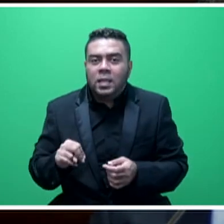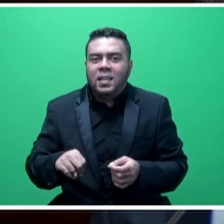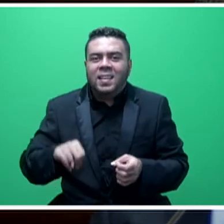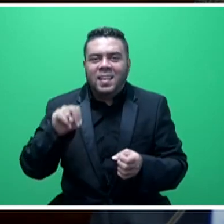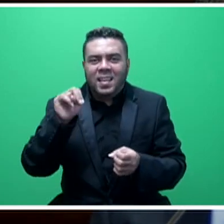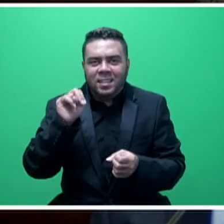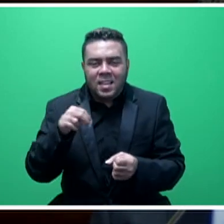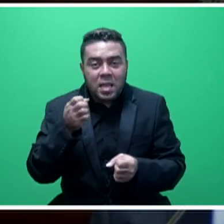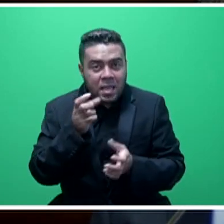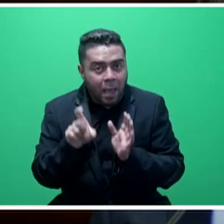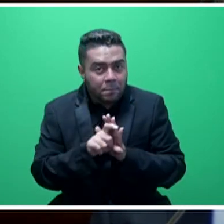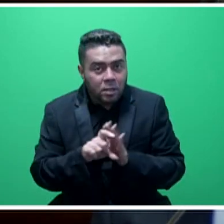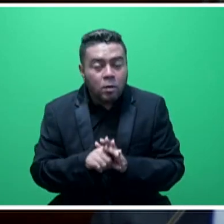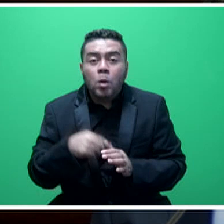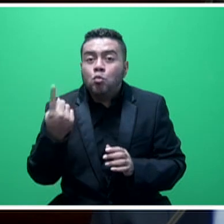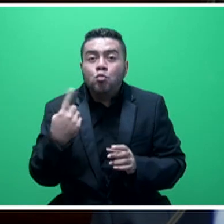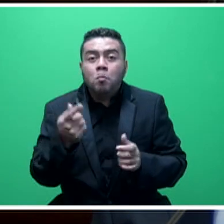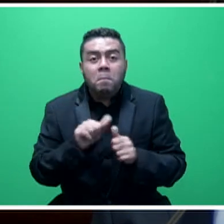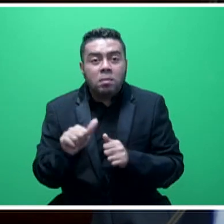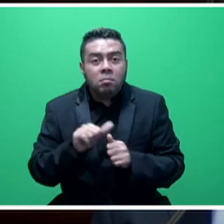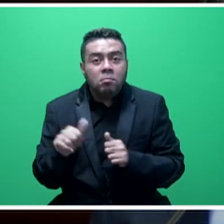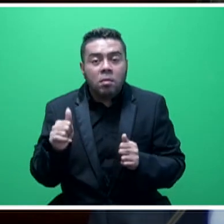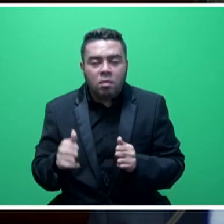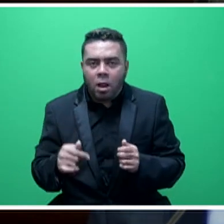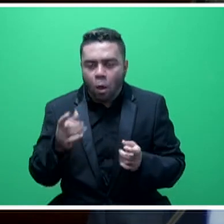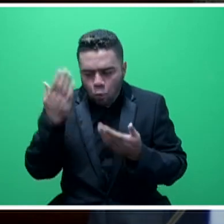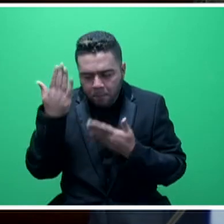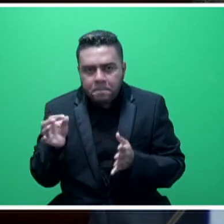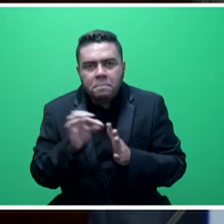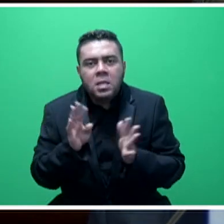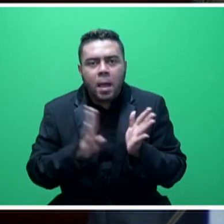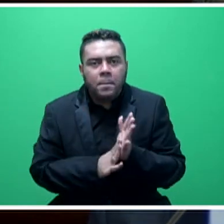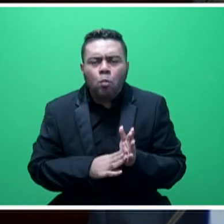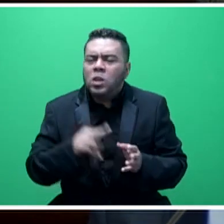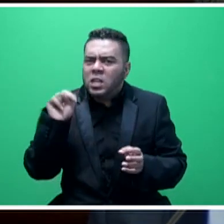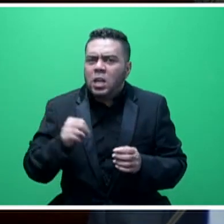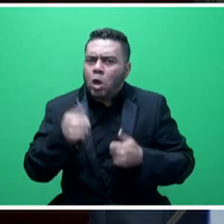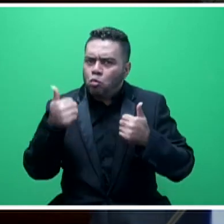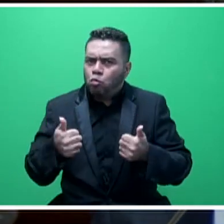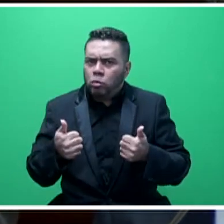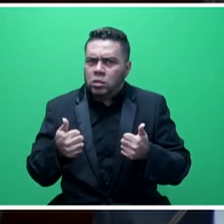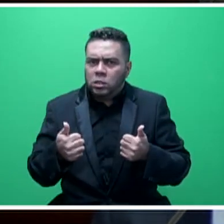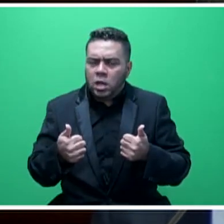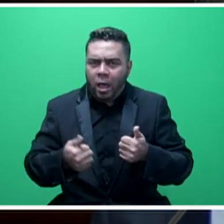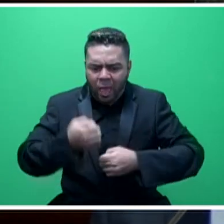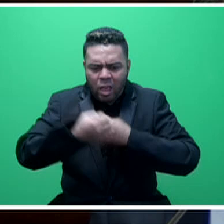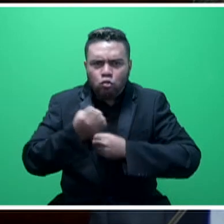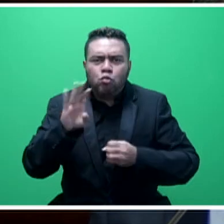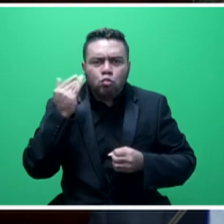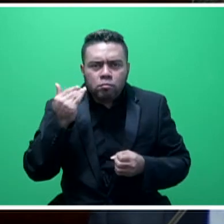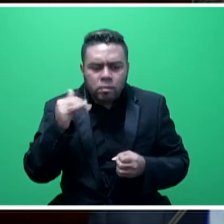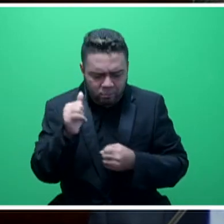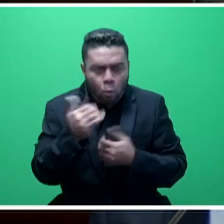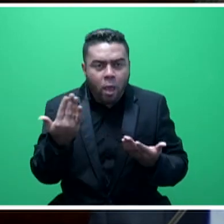better than our Honourable Prime Minister? We need a really strong engine room, and this side of the house is the engine